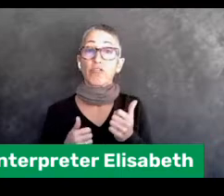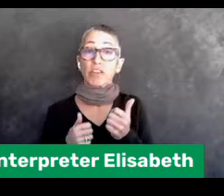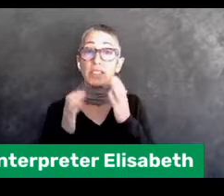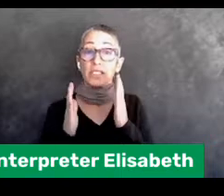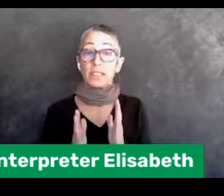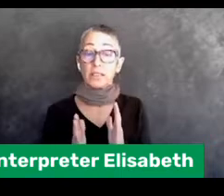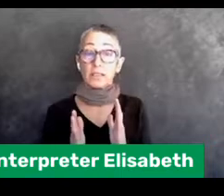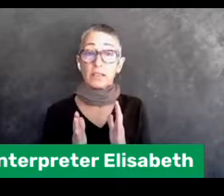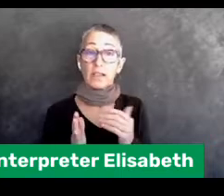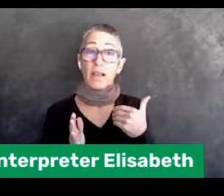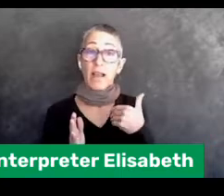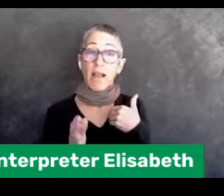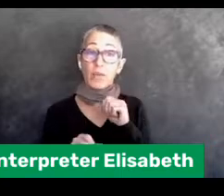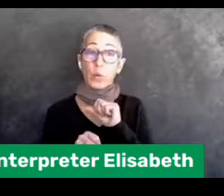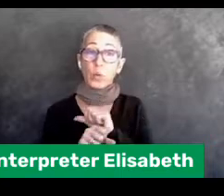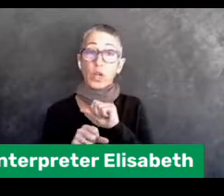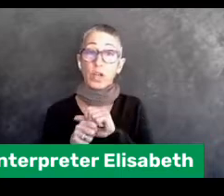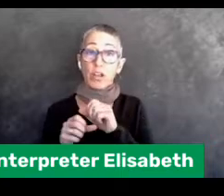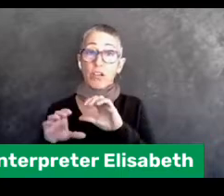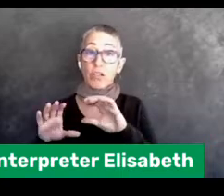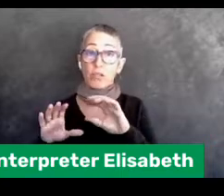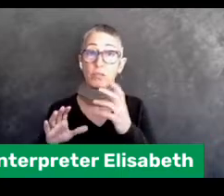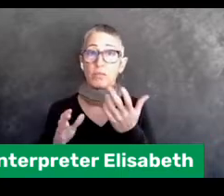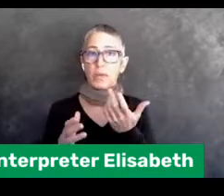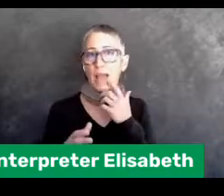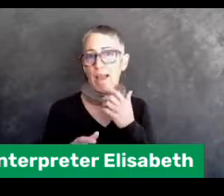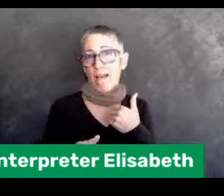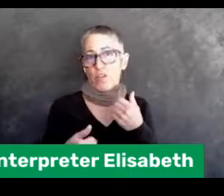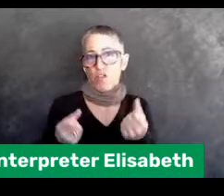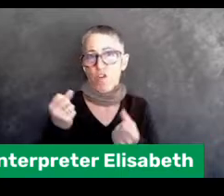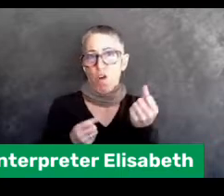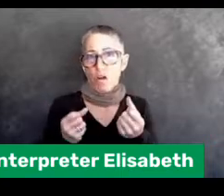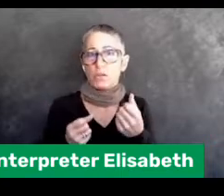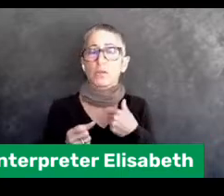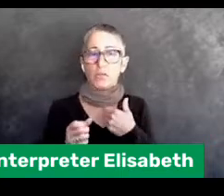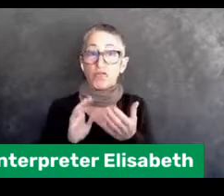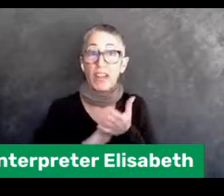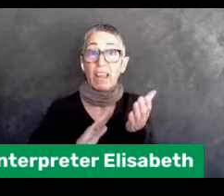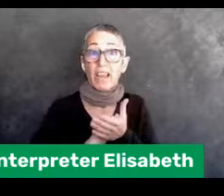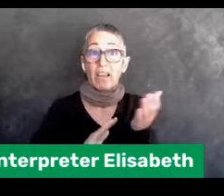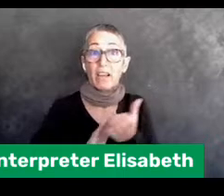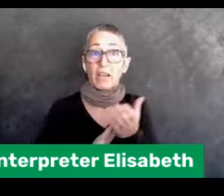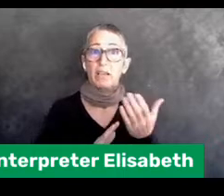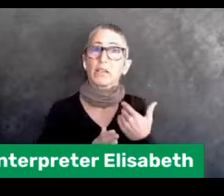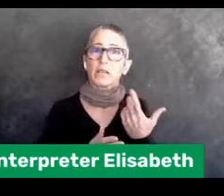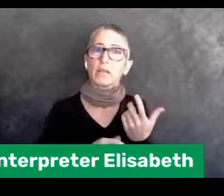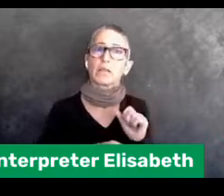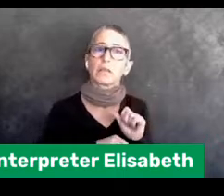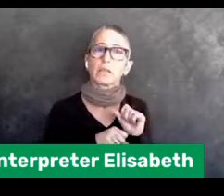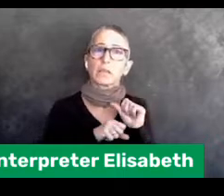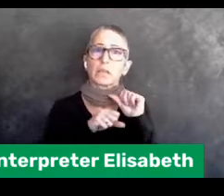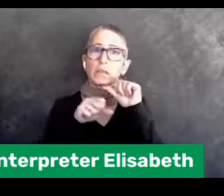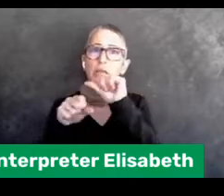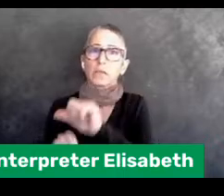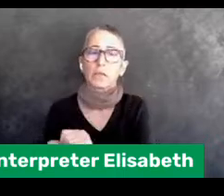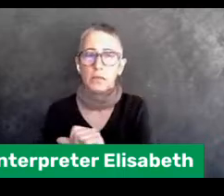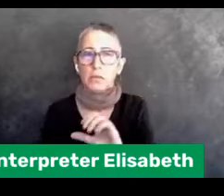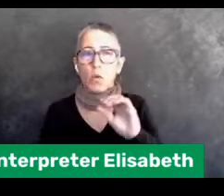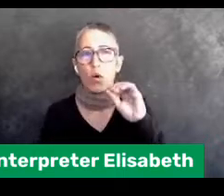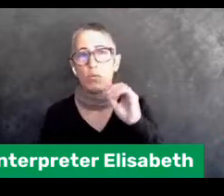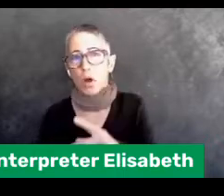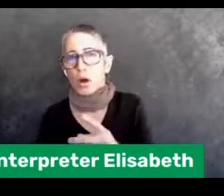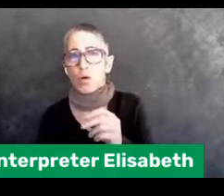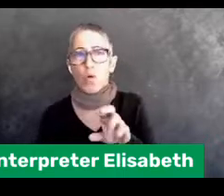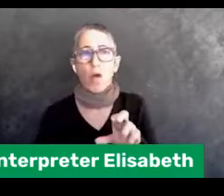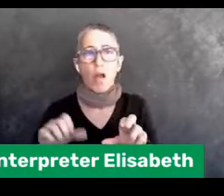cars, they are willing to travel further to Pete's or Jewel in Oak Park to get a bigger and better variety of produce